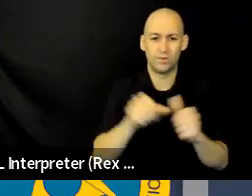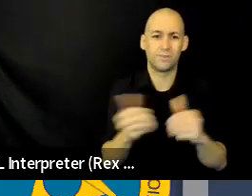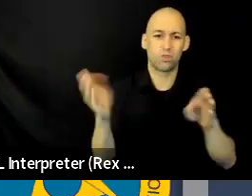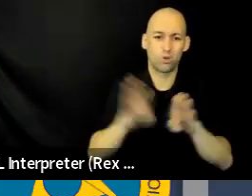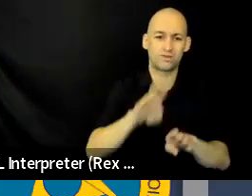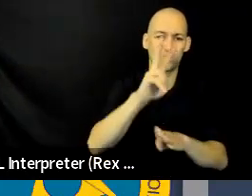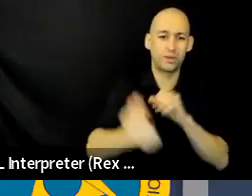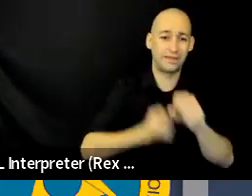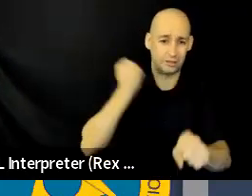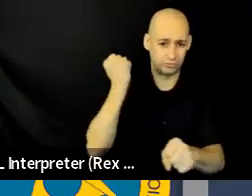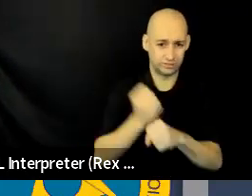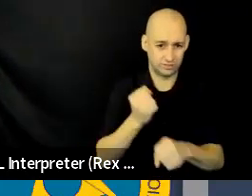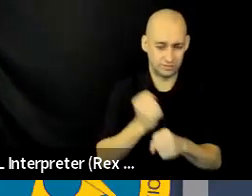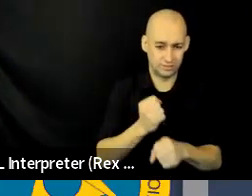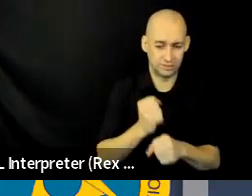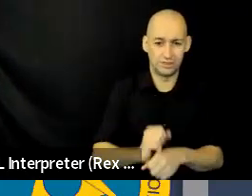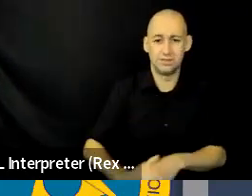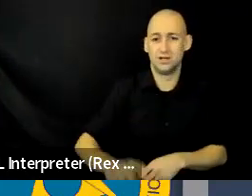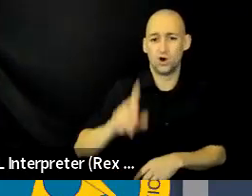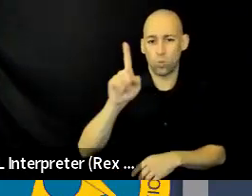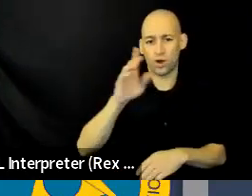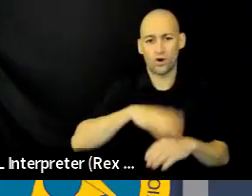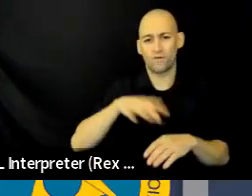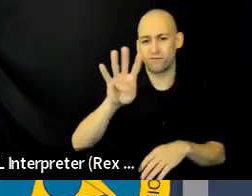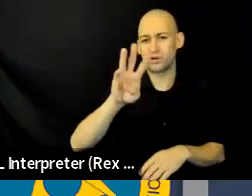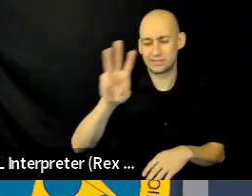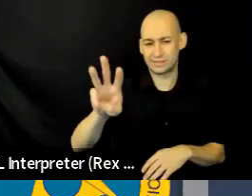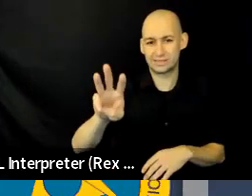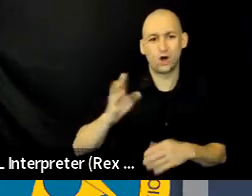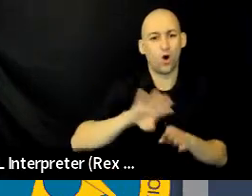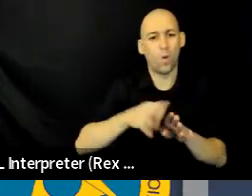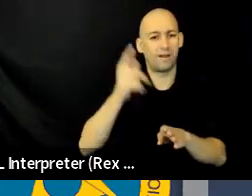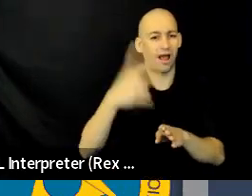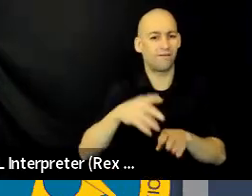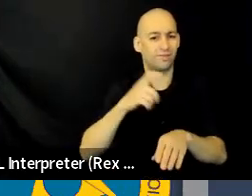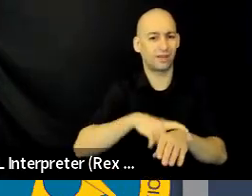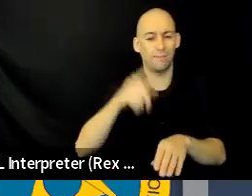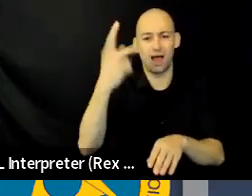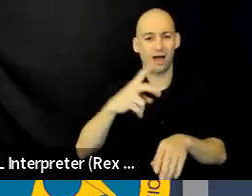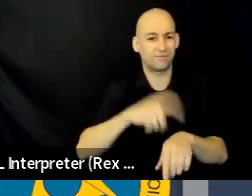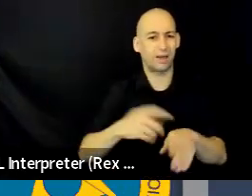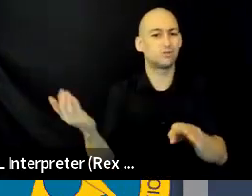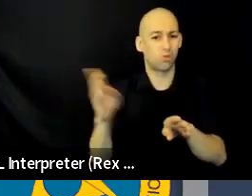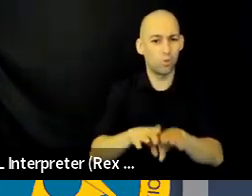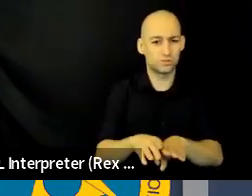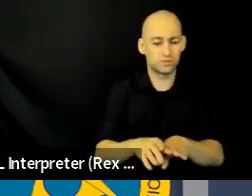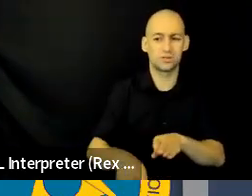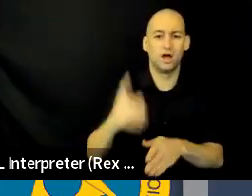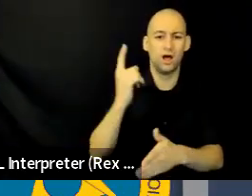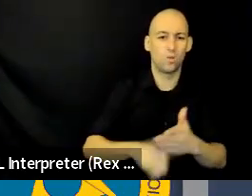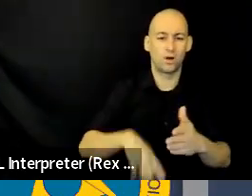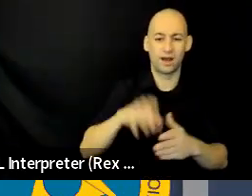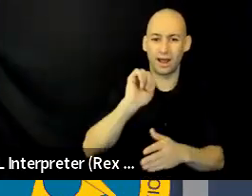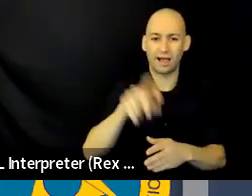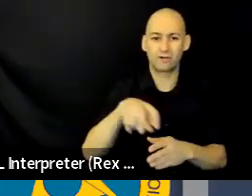years. The one out on 46, it's open half the time and half the time it's closed. And what their Caltrans is